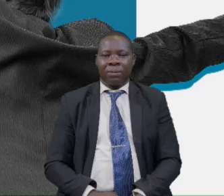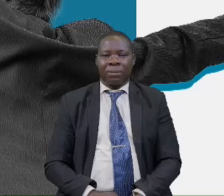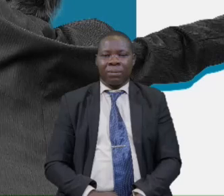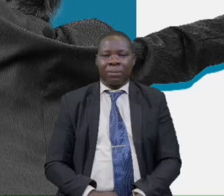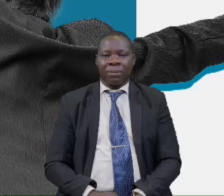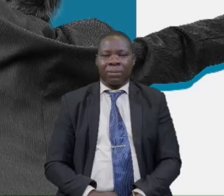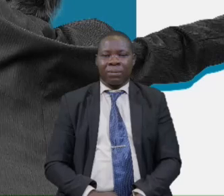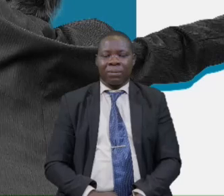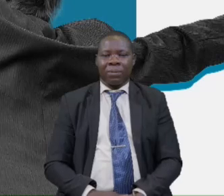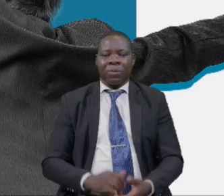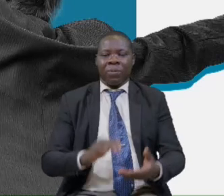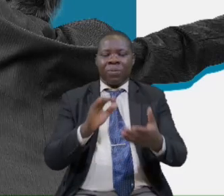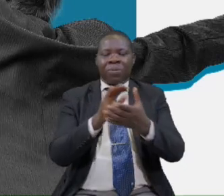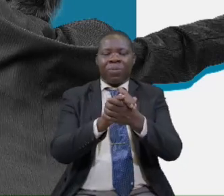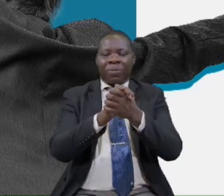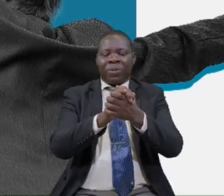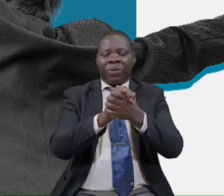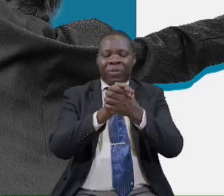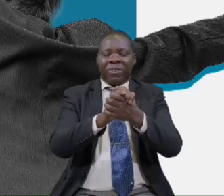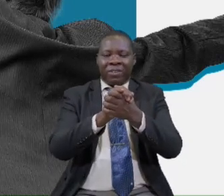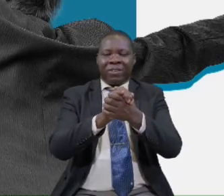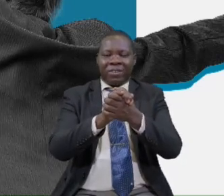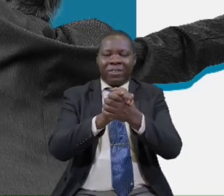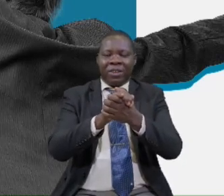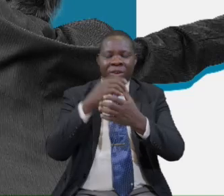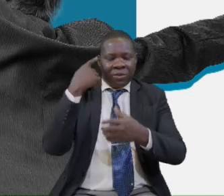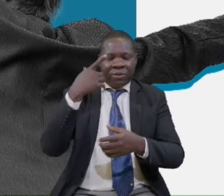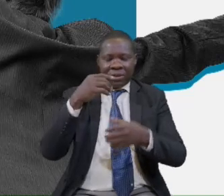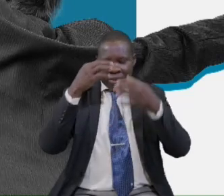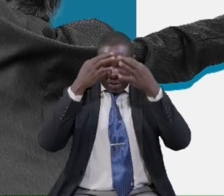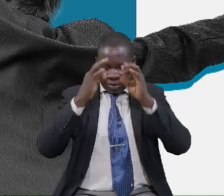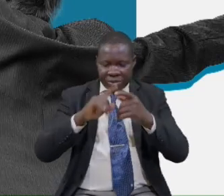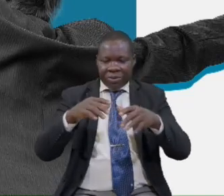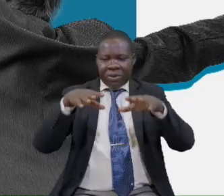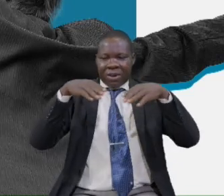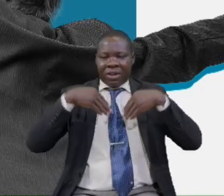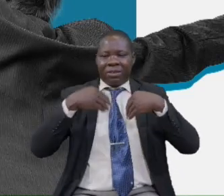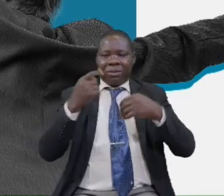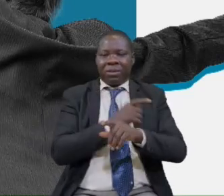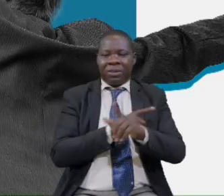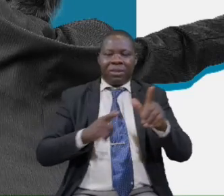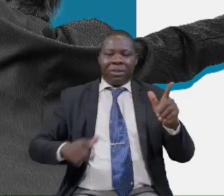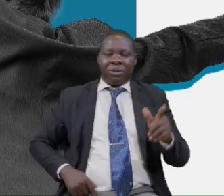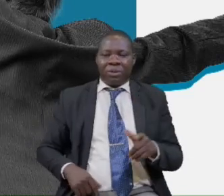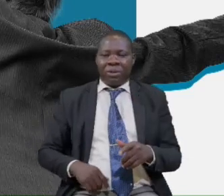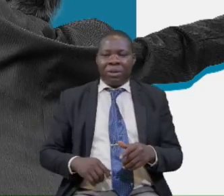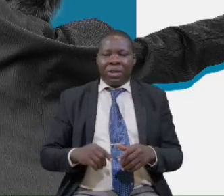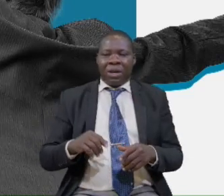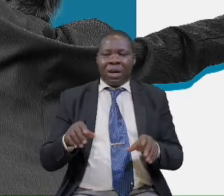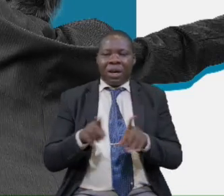Congratulations for the decision to accept the Lord as your Savior.